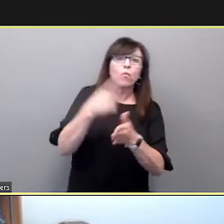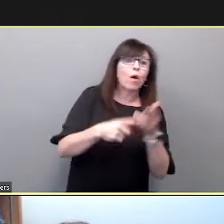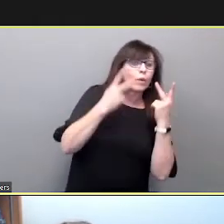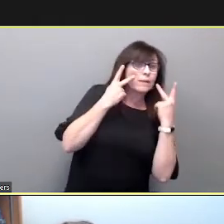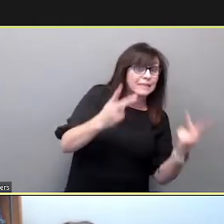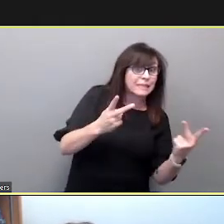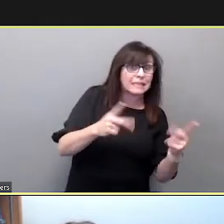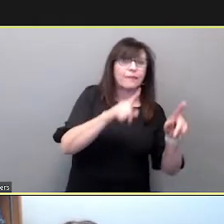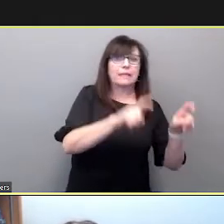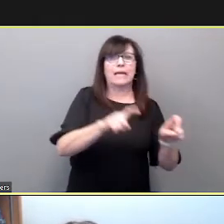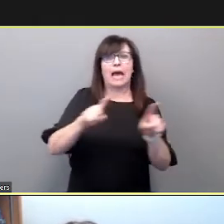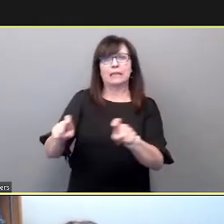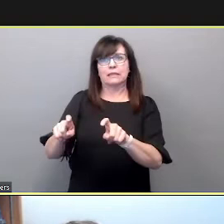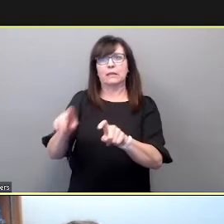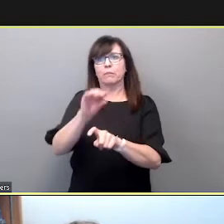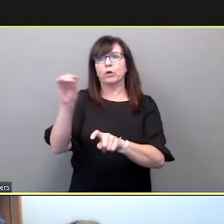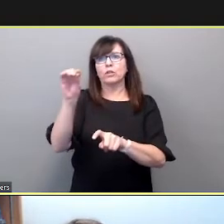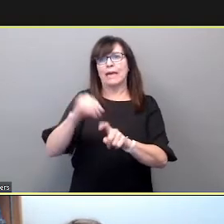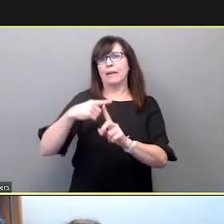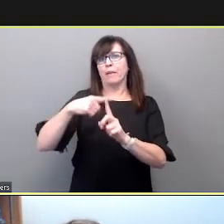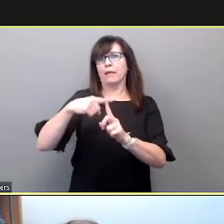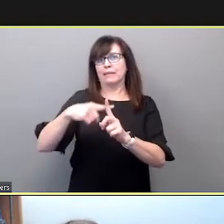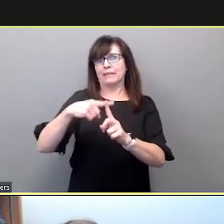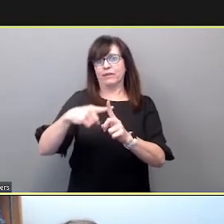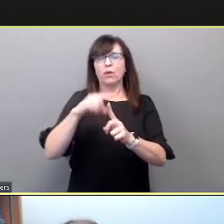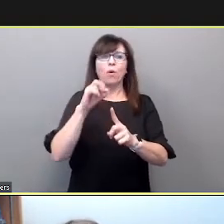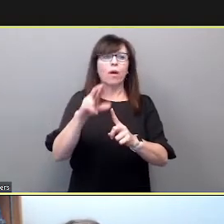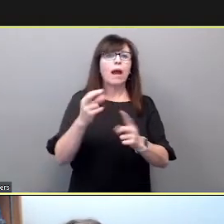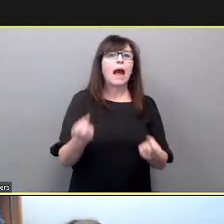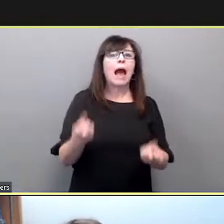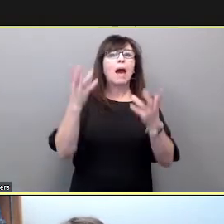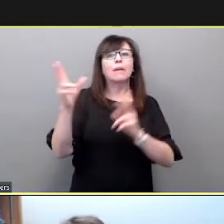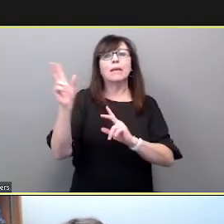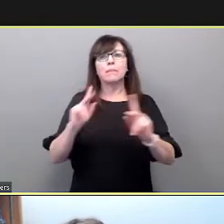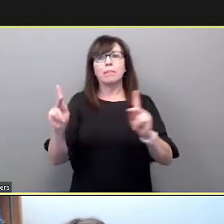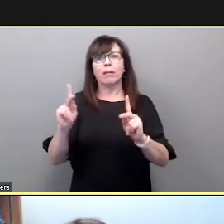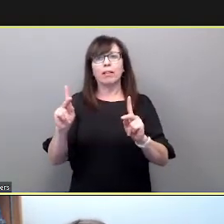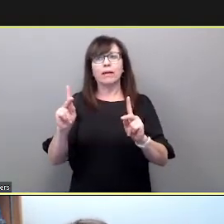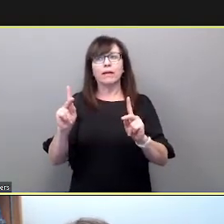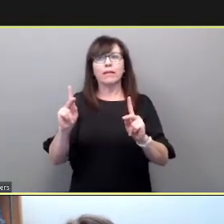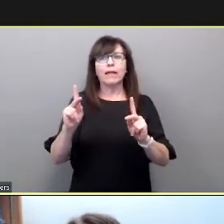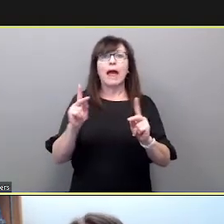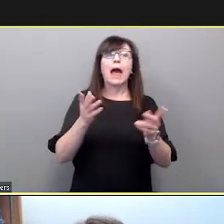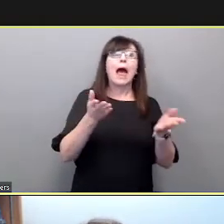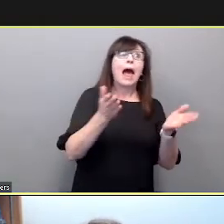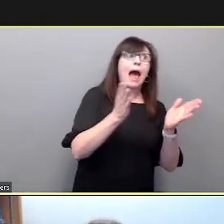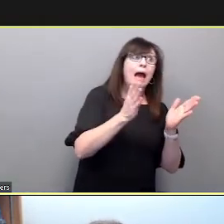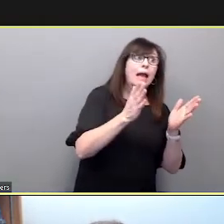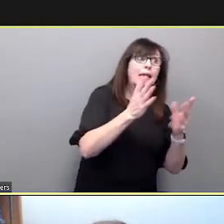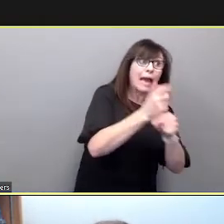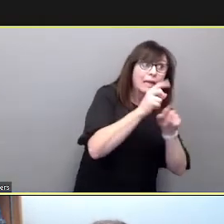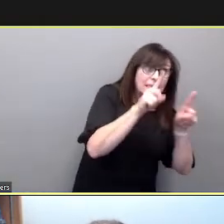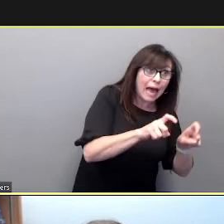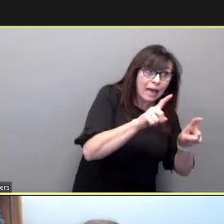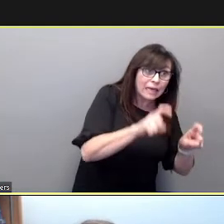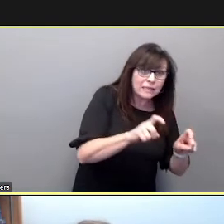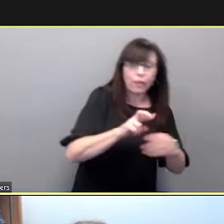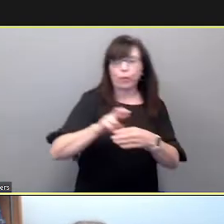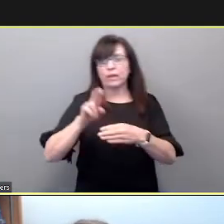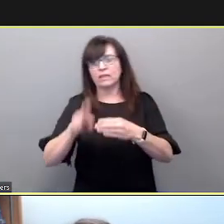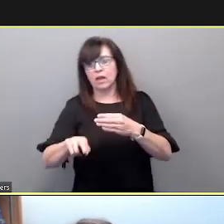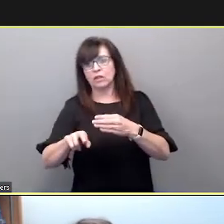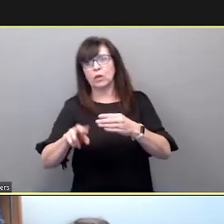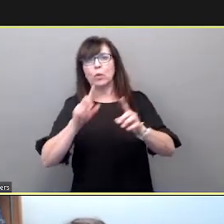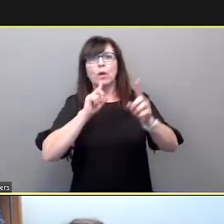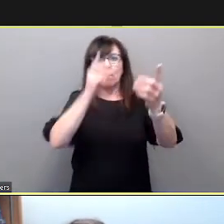the test percent positivity, or the number of folks that seek a test and the result is reported